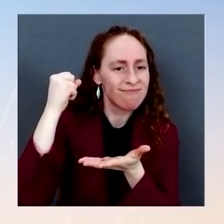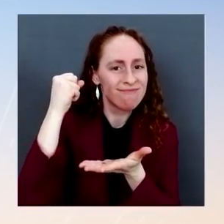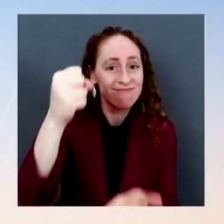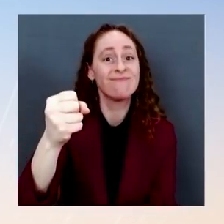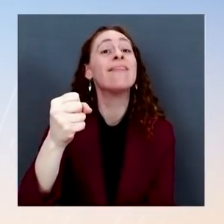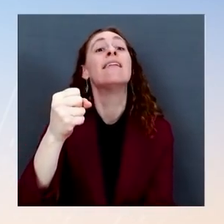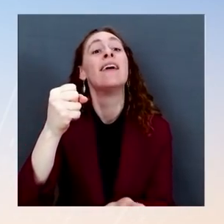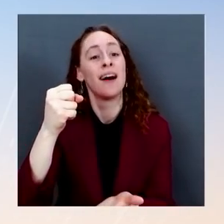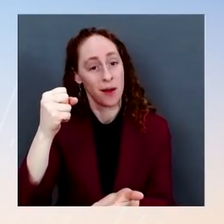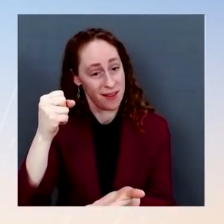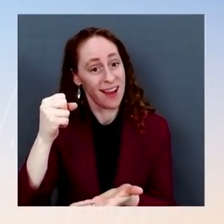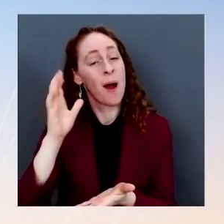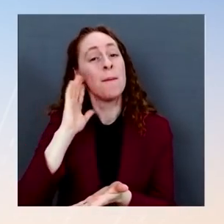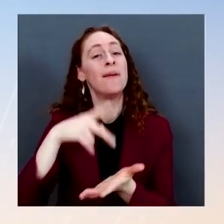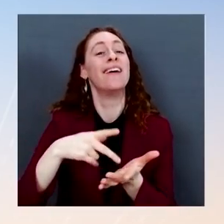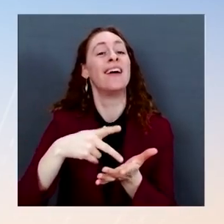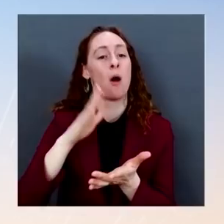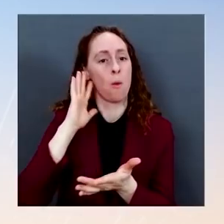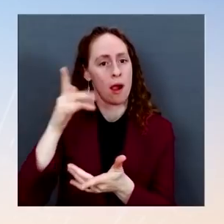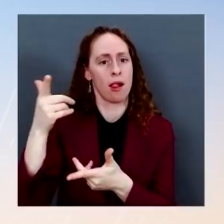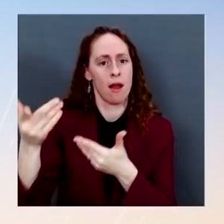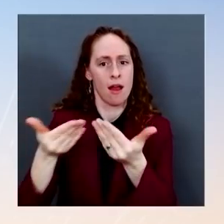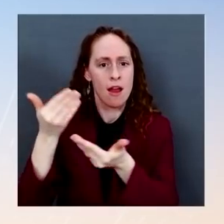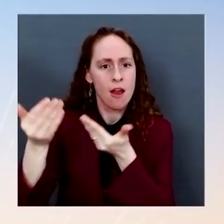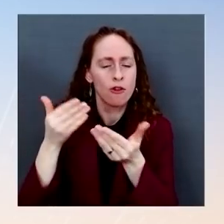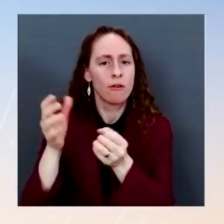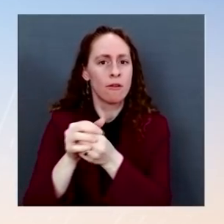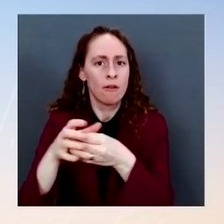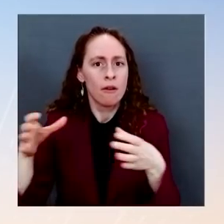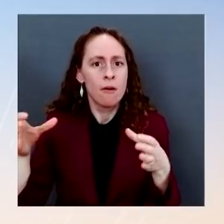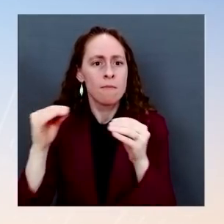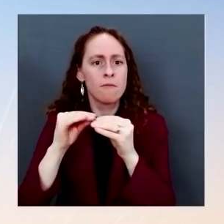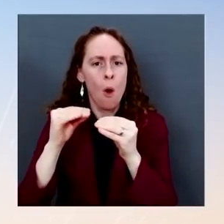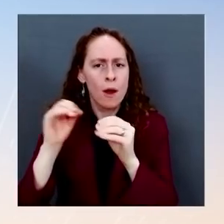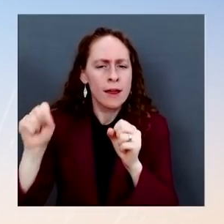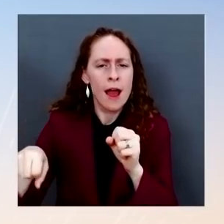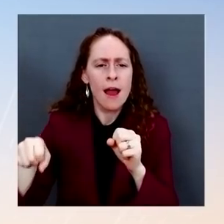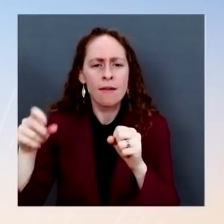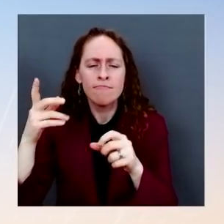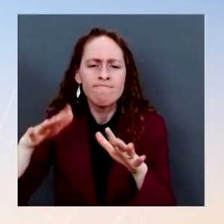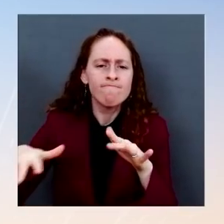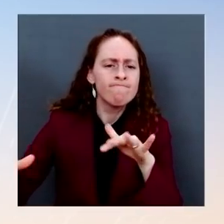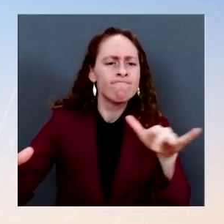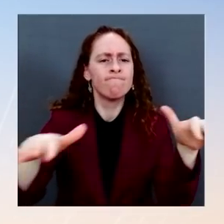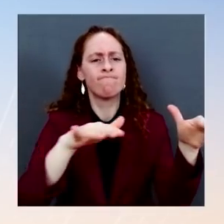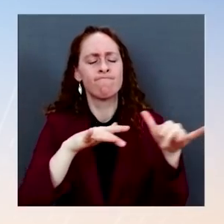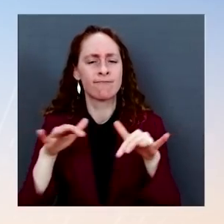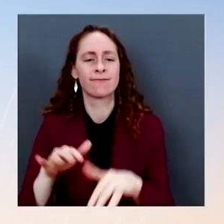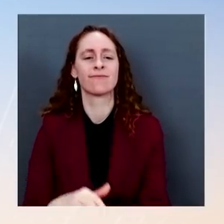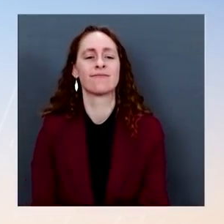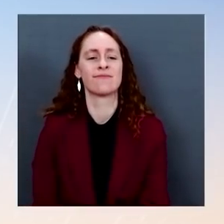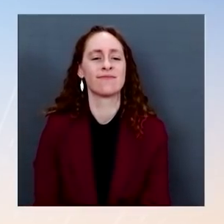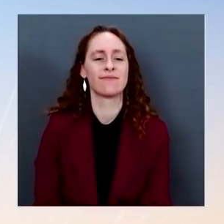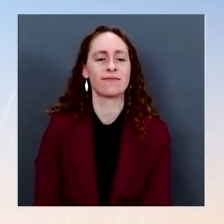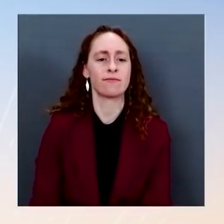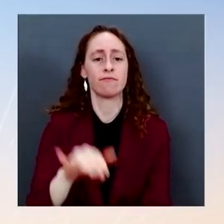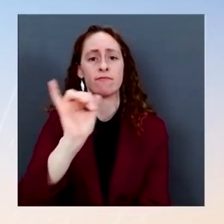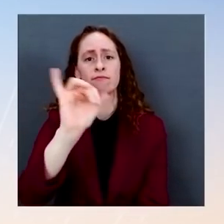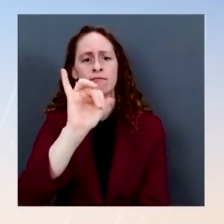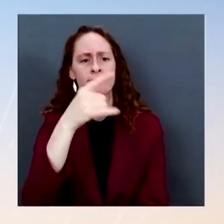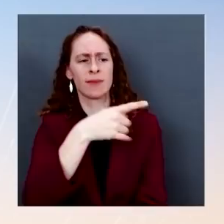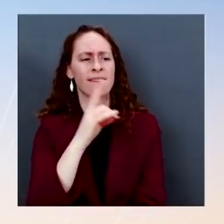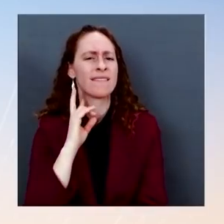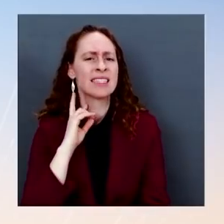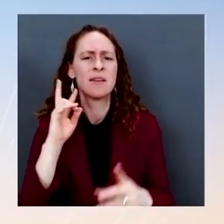early Department of Justice awards, including $1.2 billion for victim assistance and compensation programs and more. With